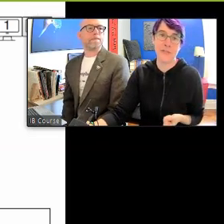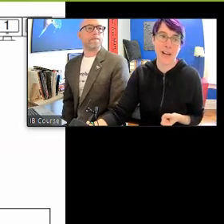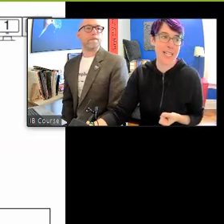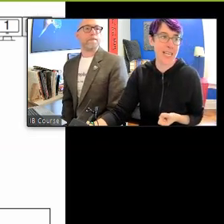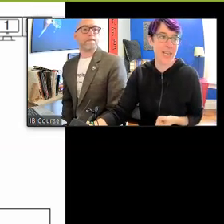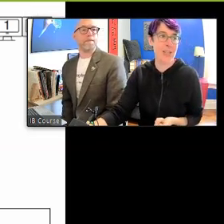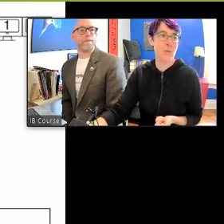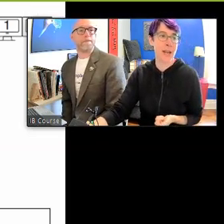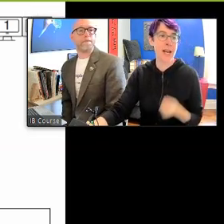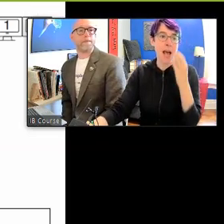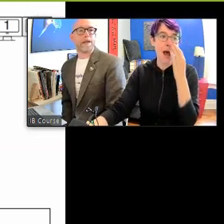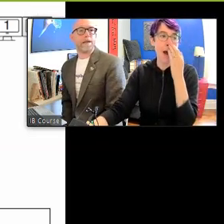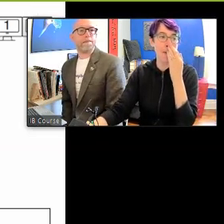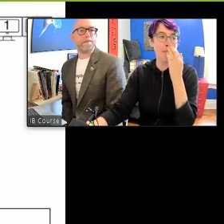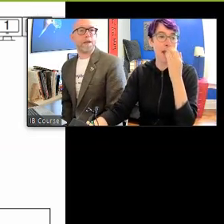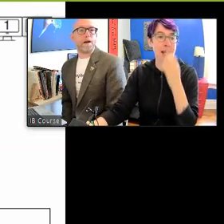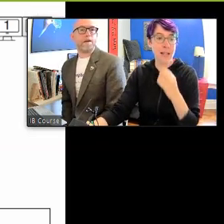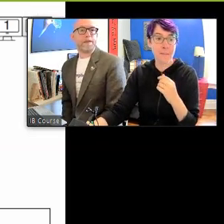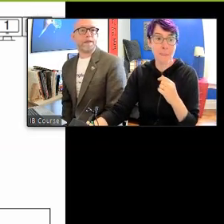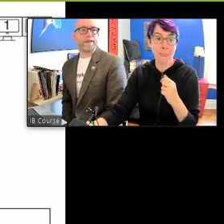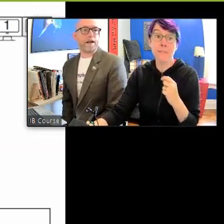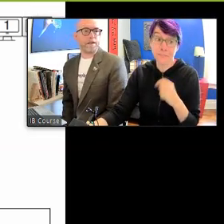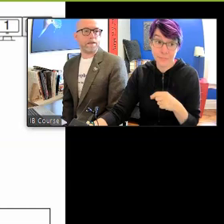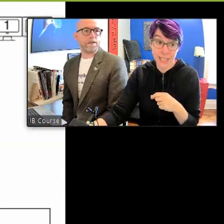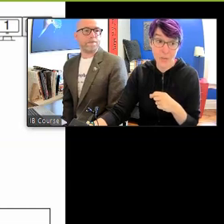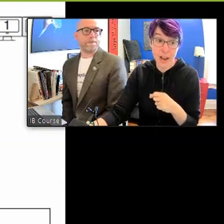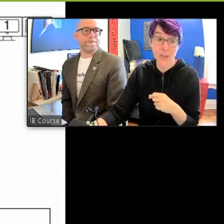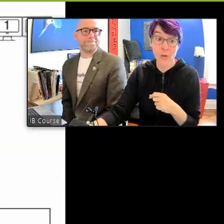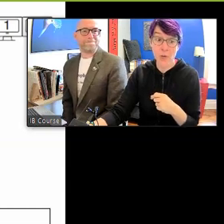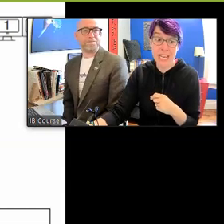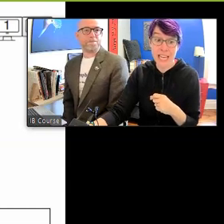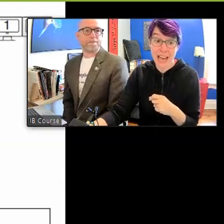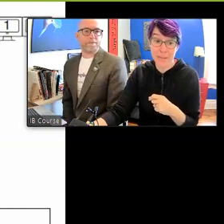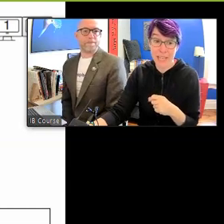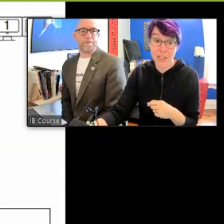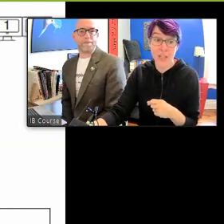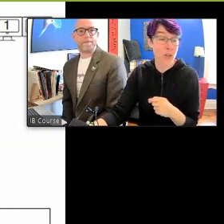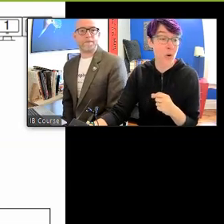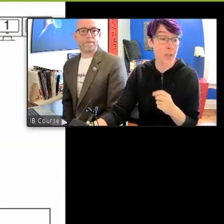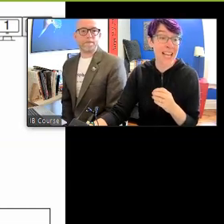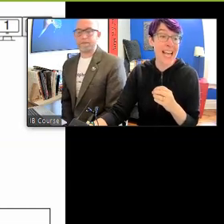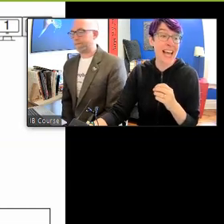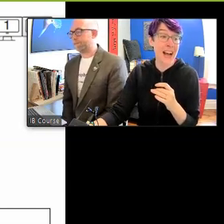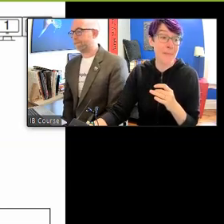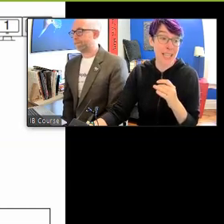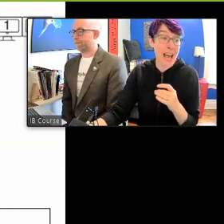these different ideas, right? All of these Italians. That's right. So unique adaptations to the